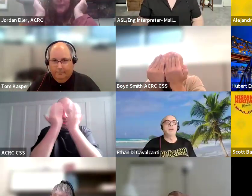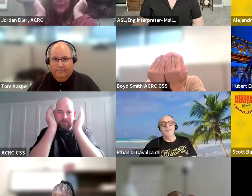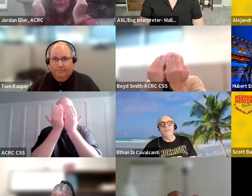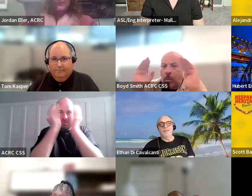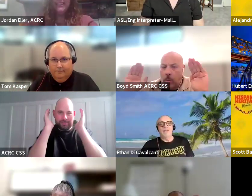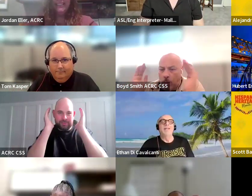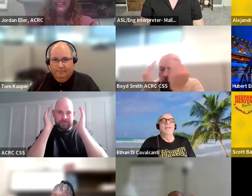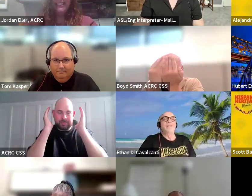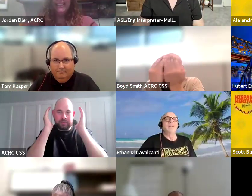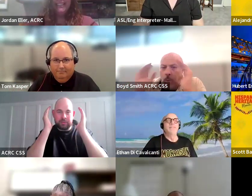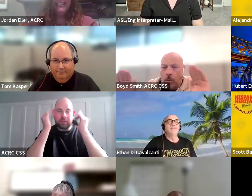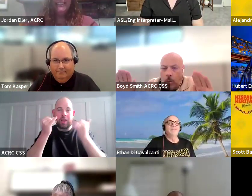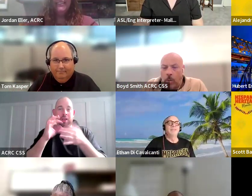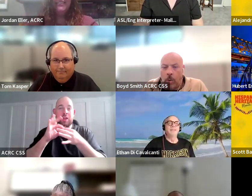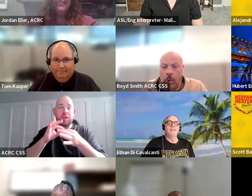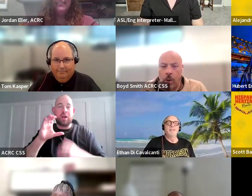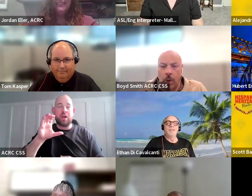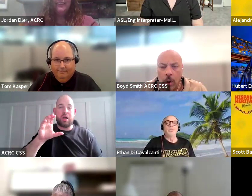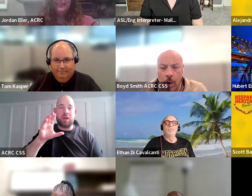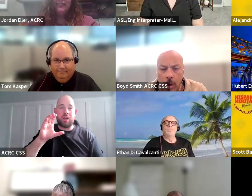Halloween. Halloween.